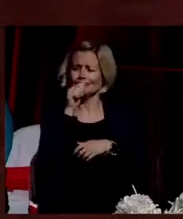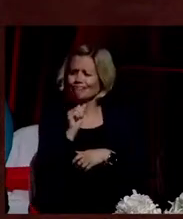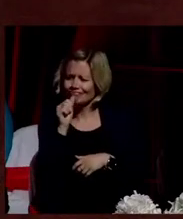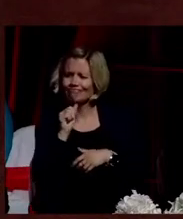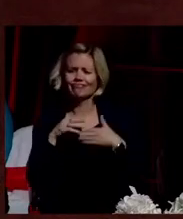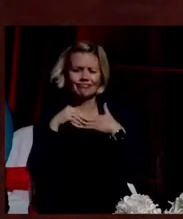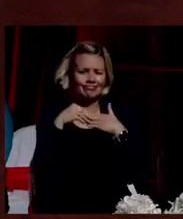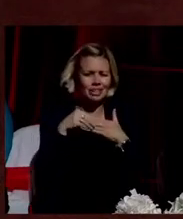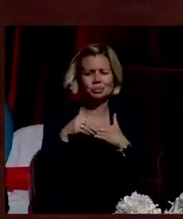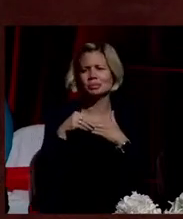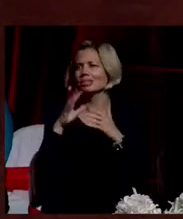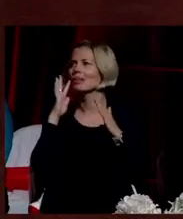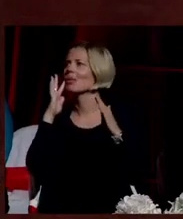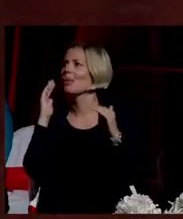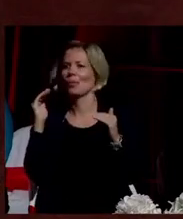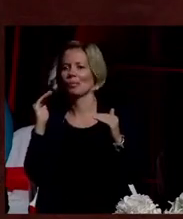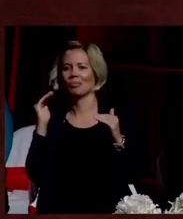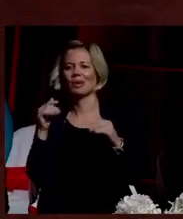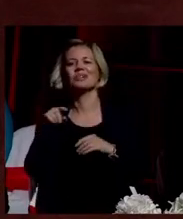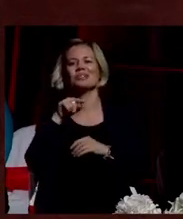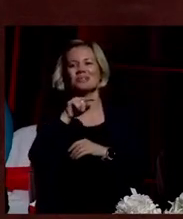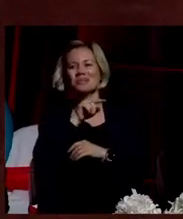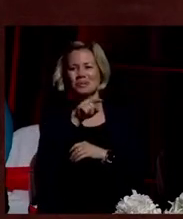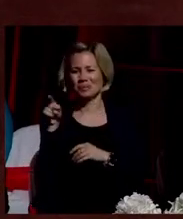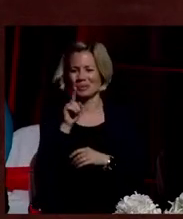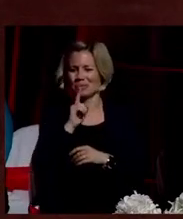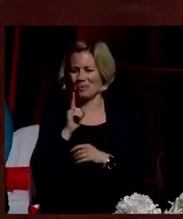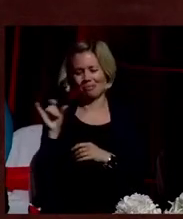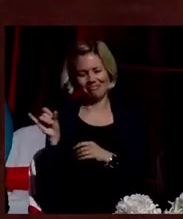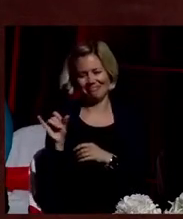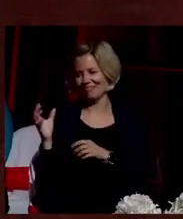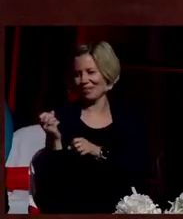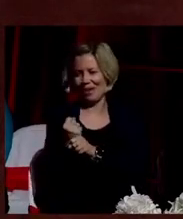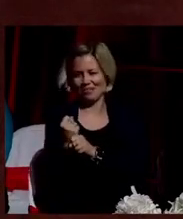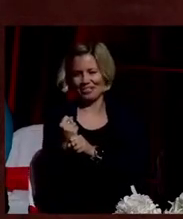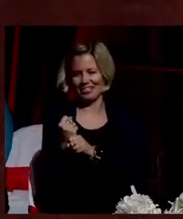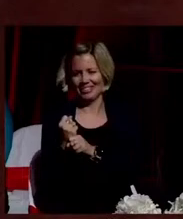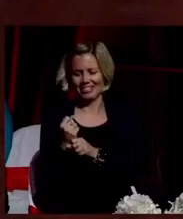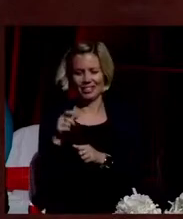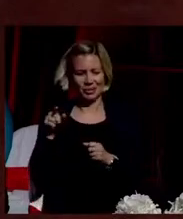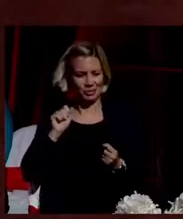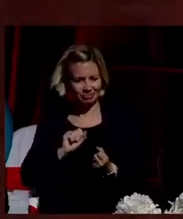ground coffee in this story. You've changed and have created something new with what